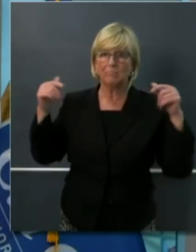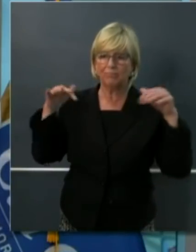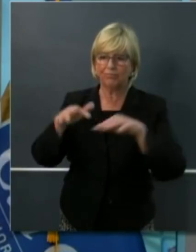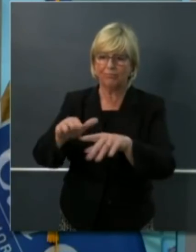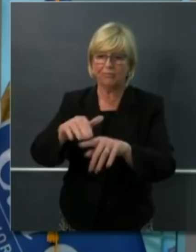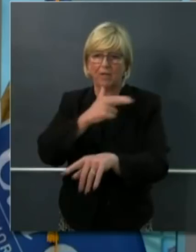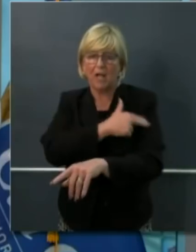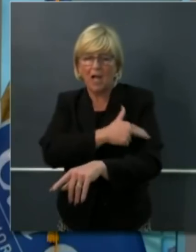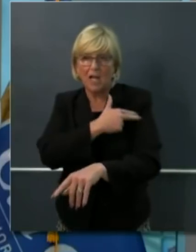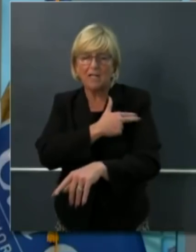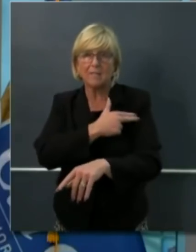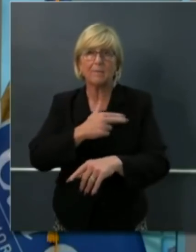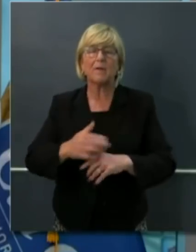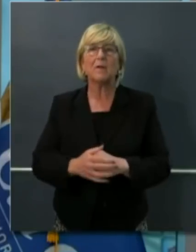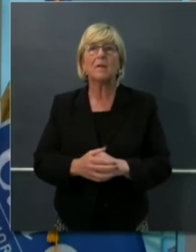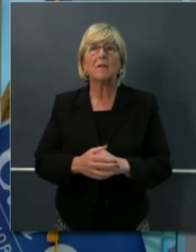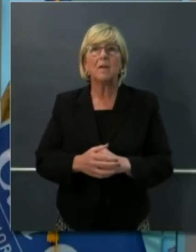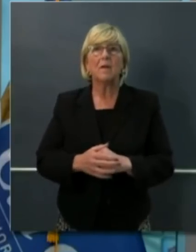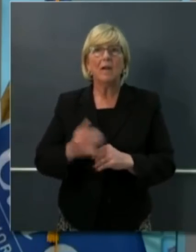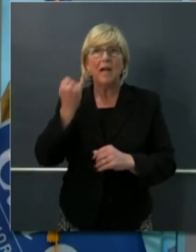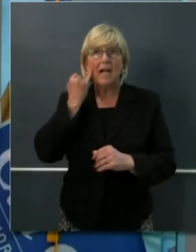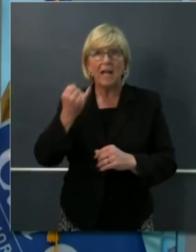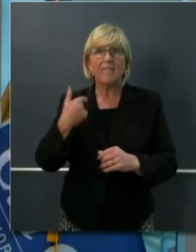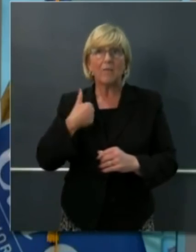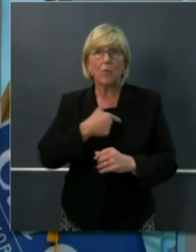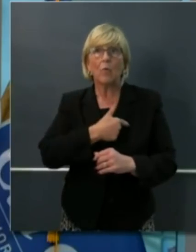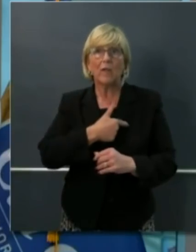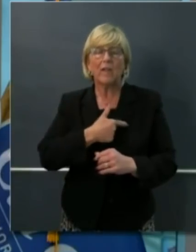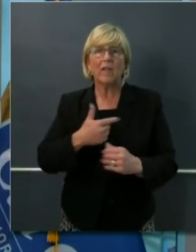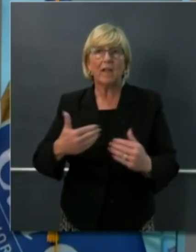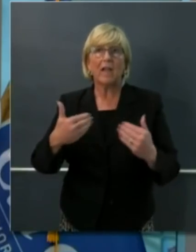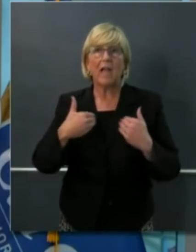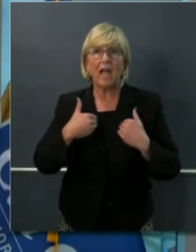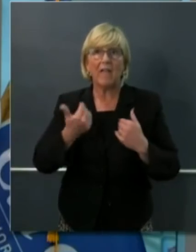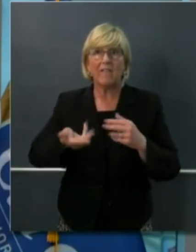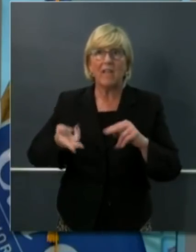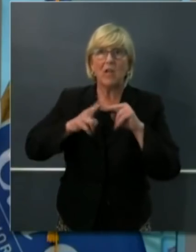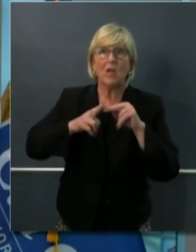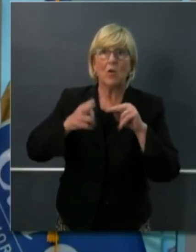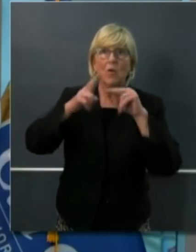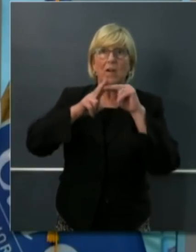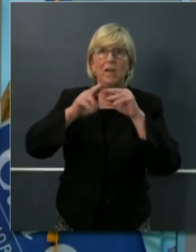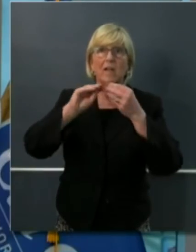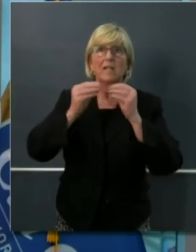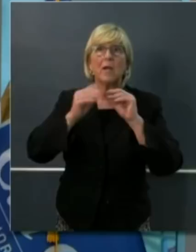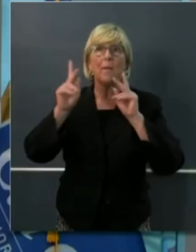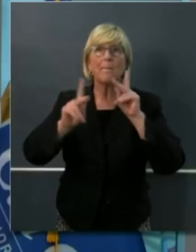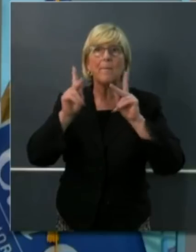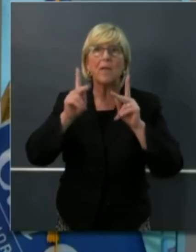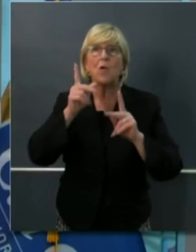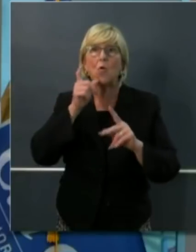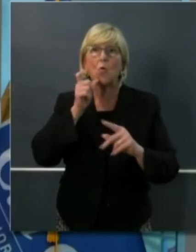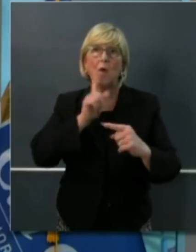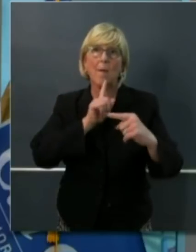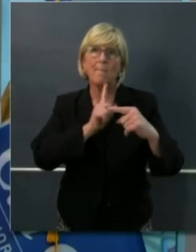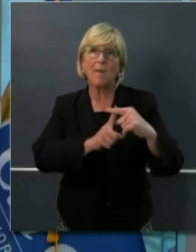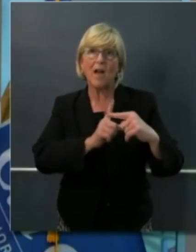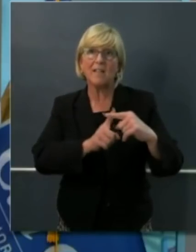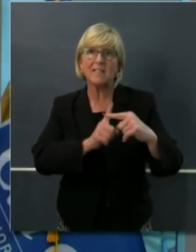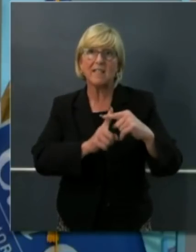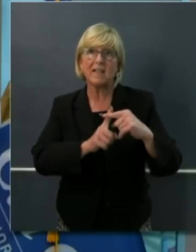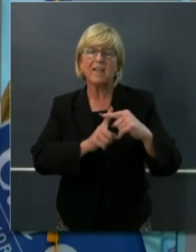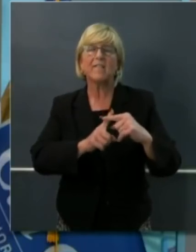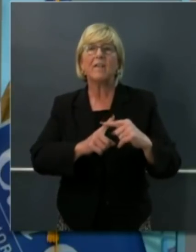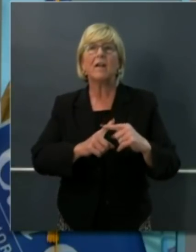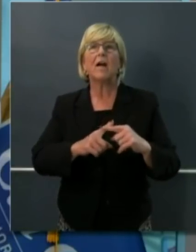over weeks to maintain, so that if we do have an increased number of people who are COVID positive, that our systems